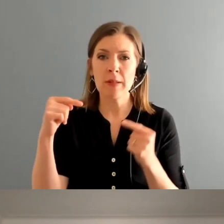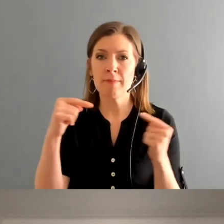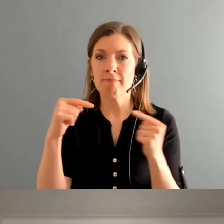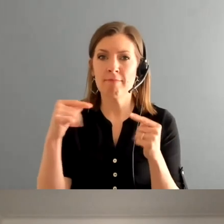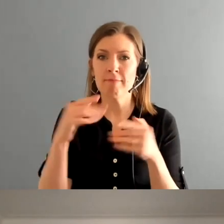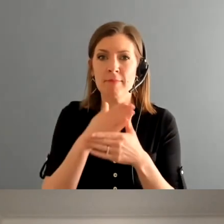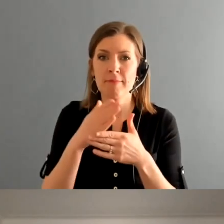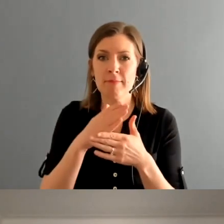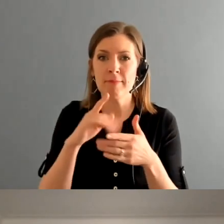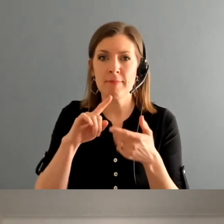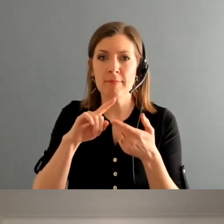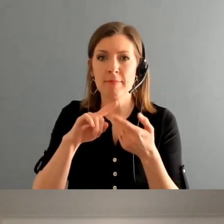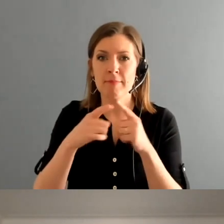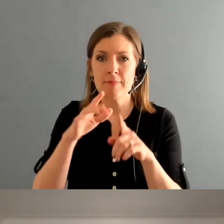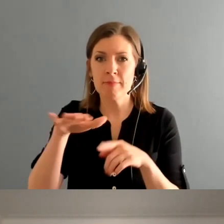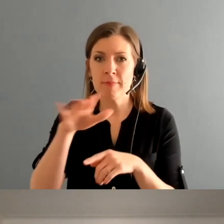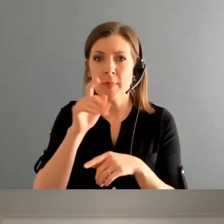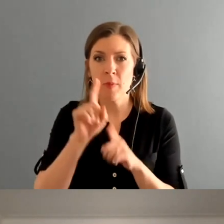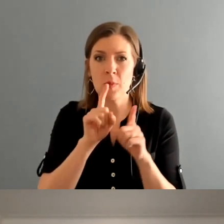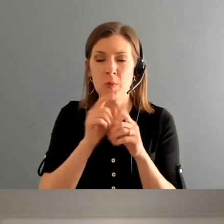or also dissonant